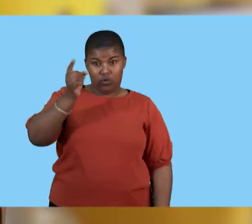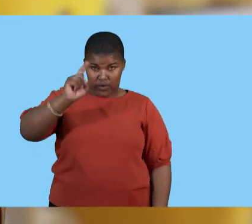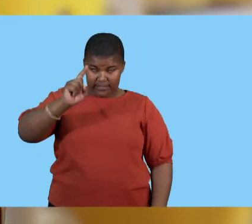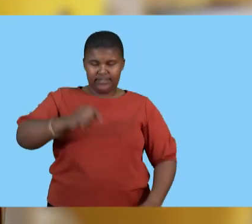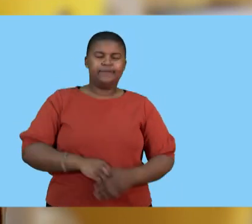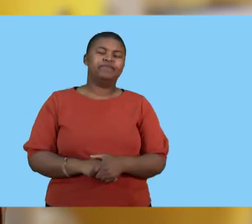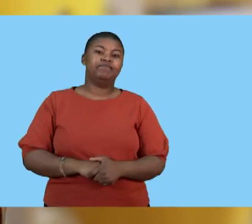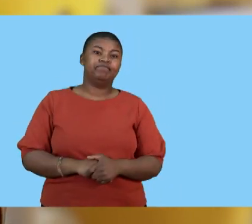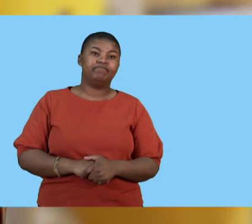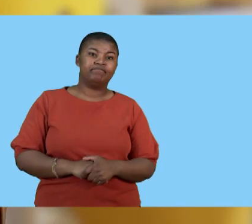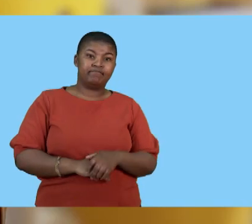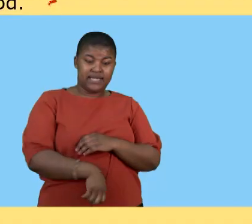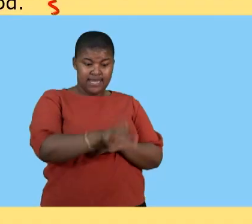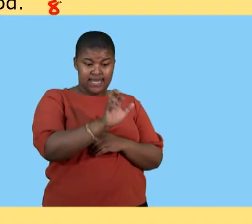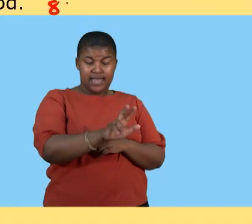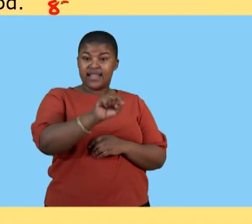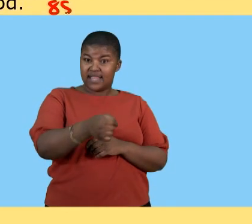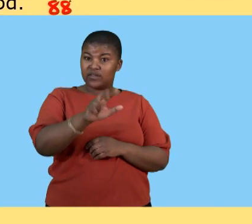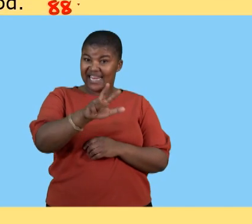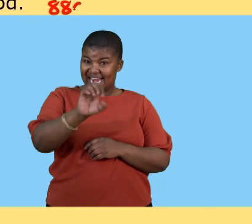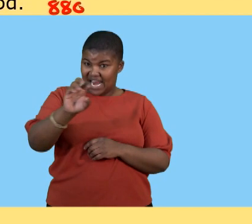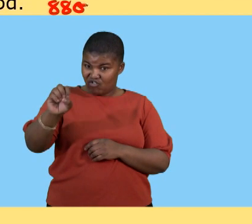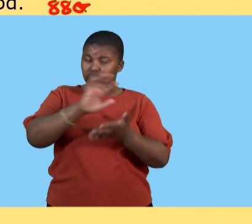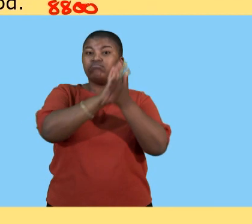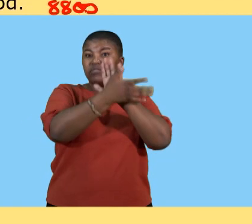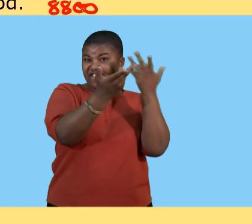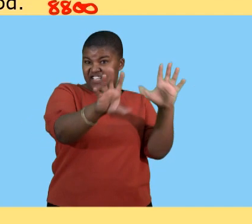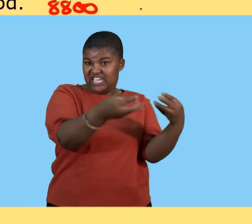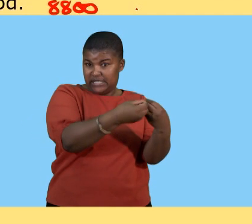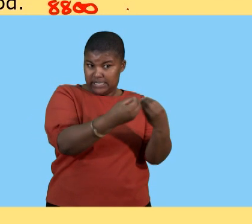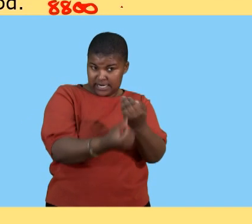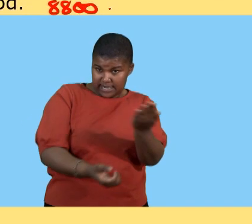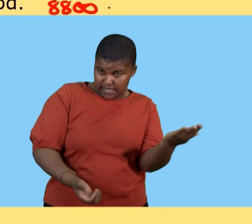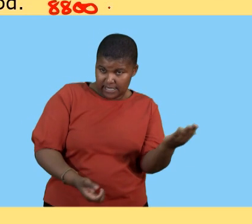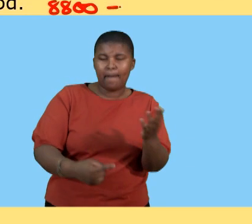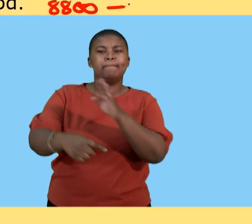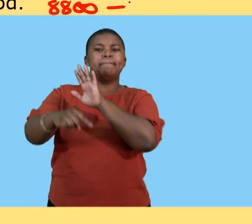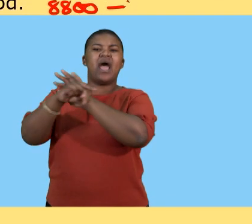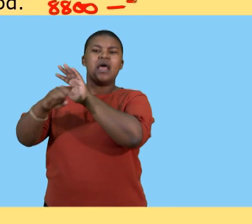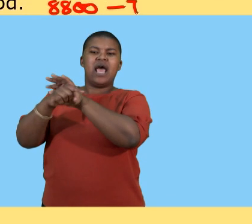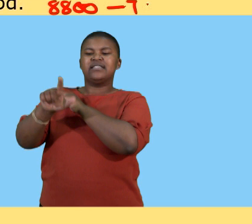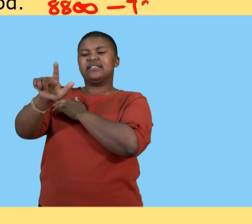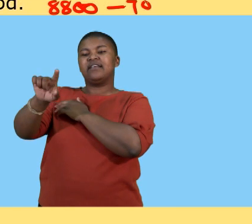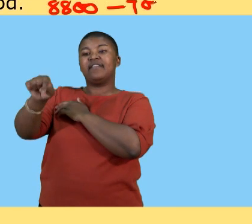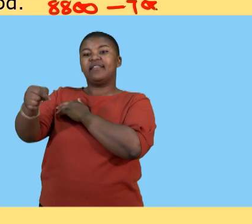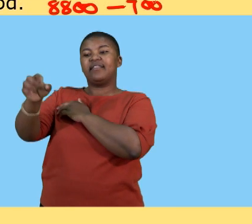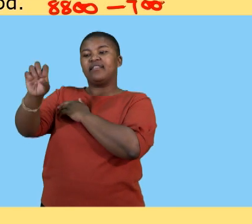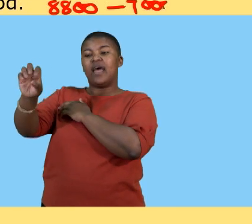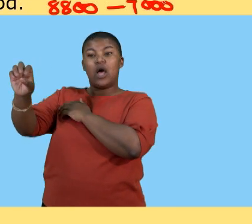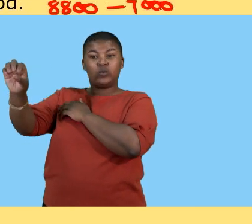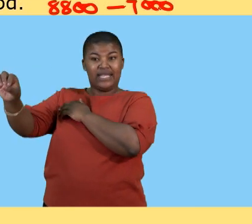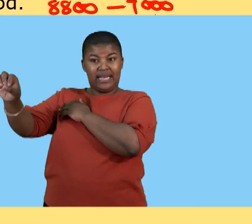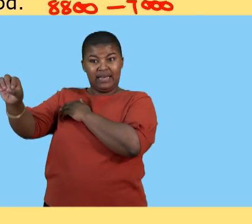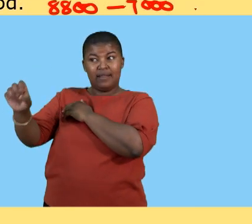is, when we take the 8,800, which was the value of the stock, then we subtract the